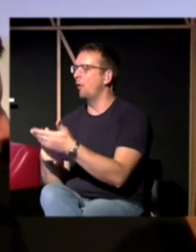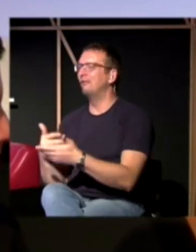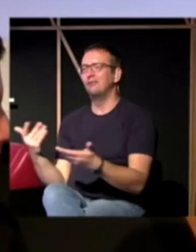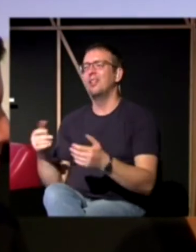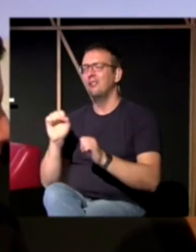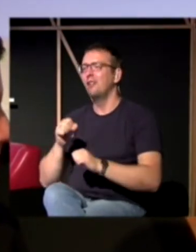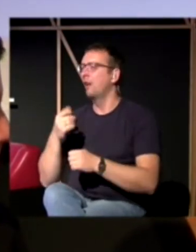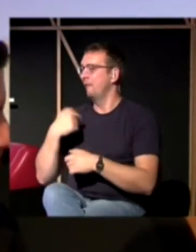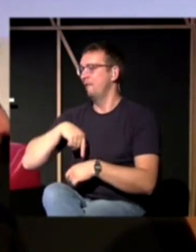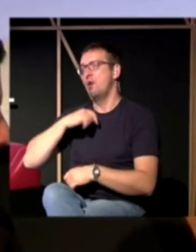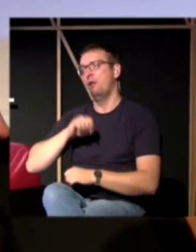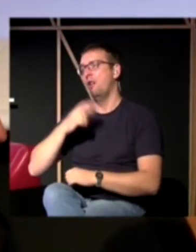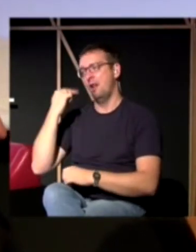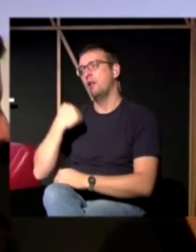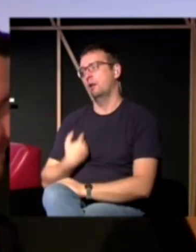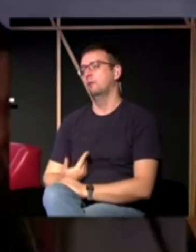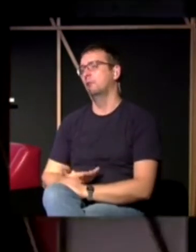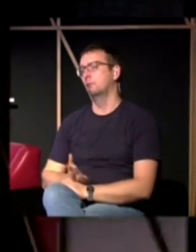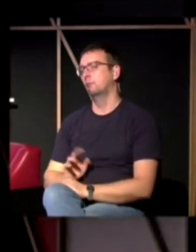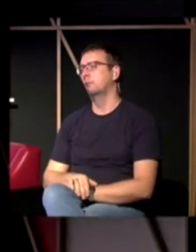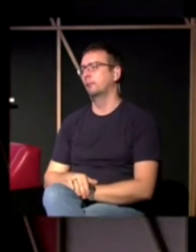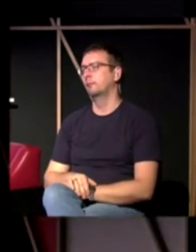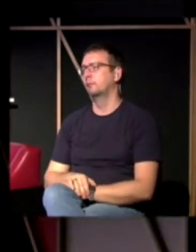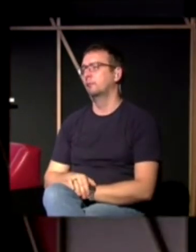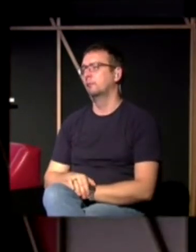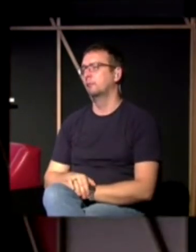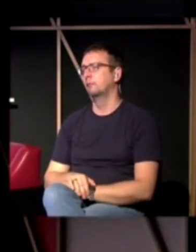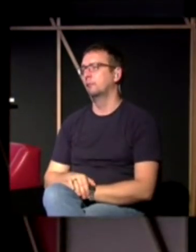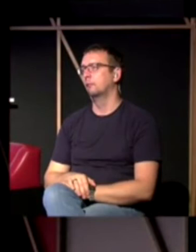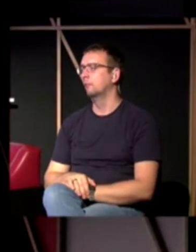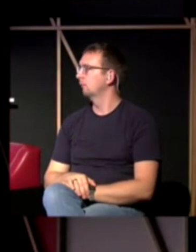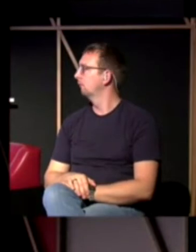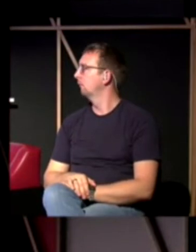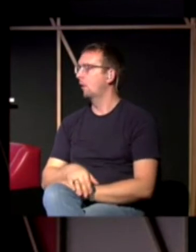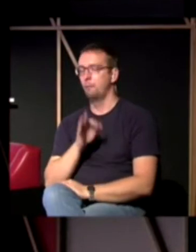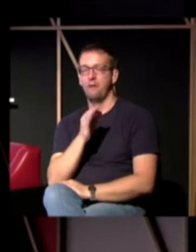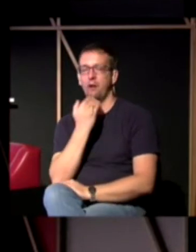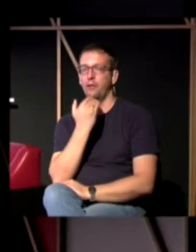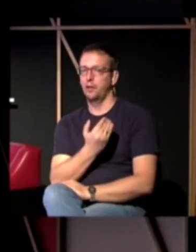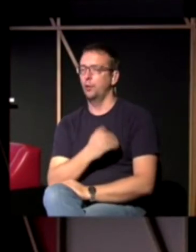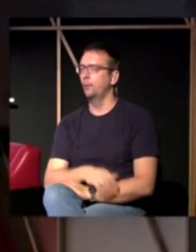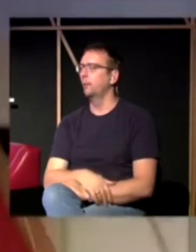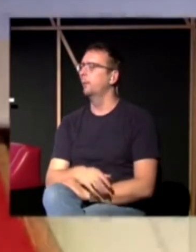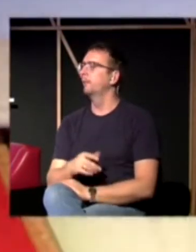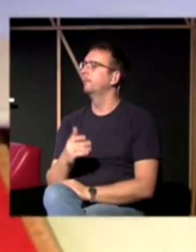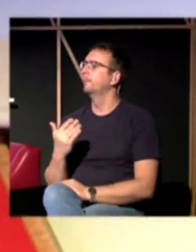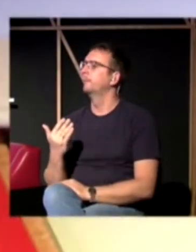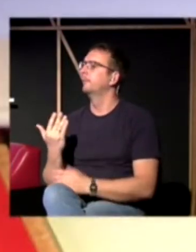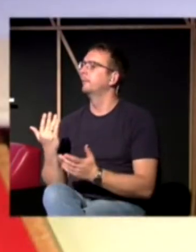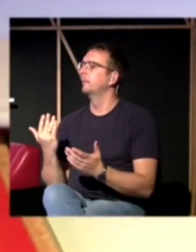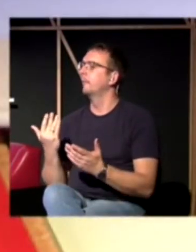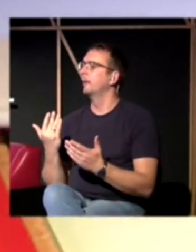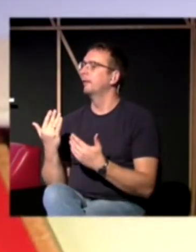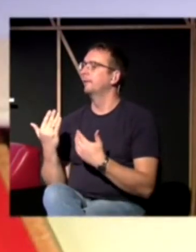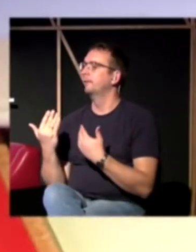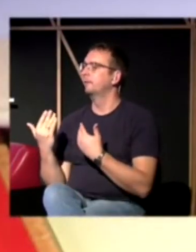in life. Thank you. Perfect, thank you, Lubomir. And my final question for the panel is for you